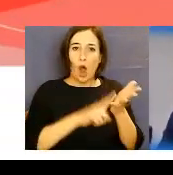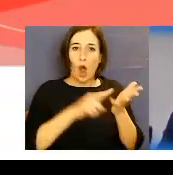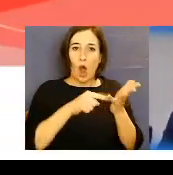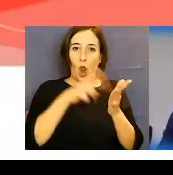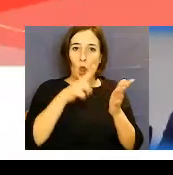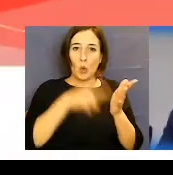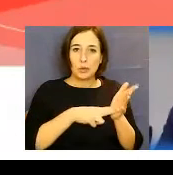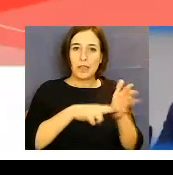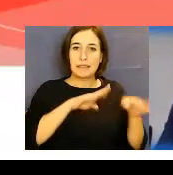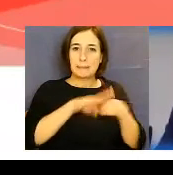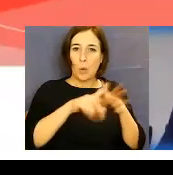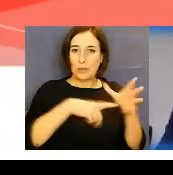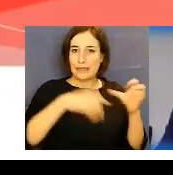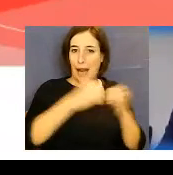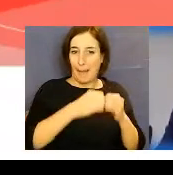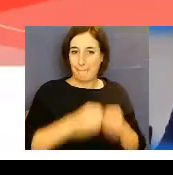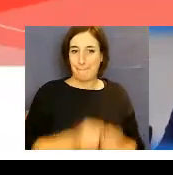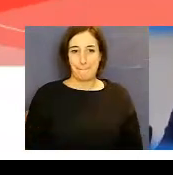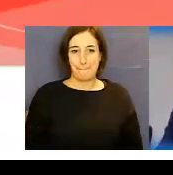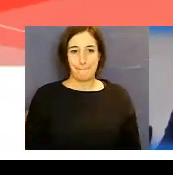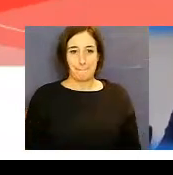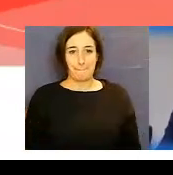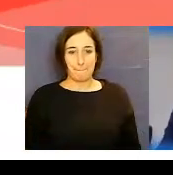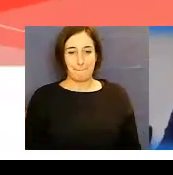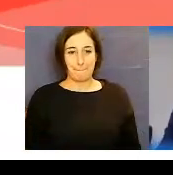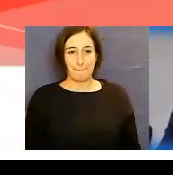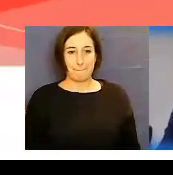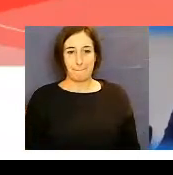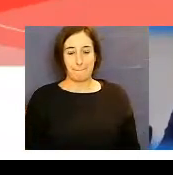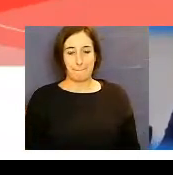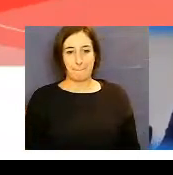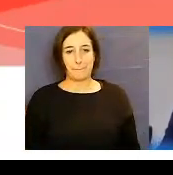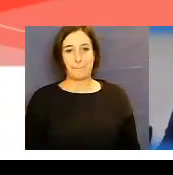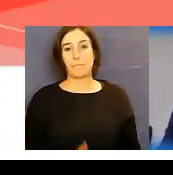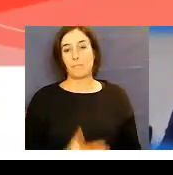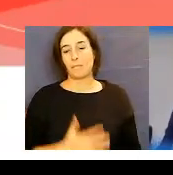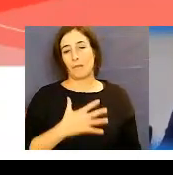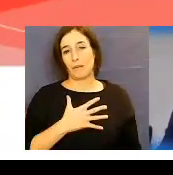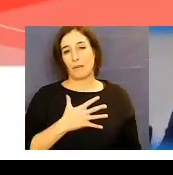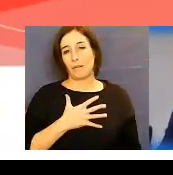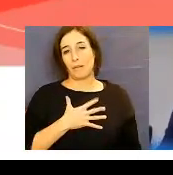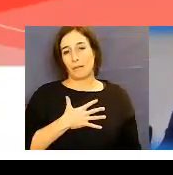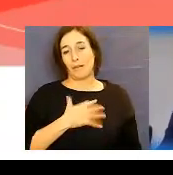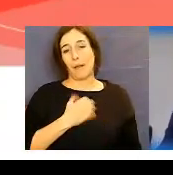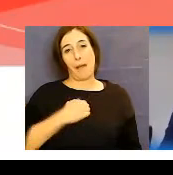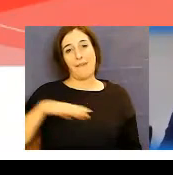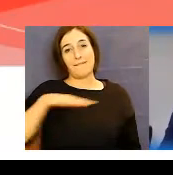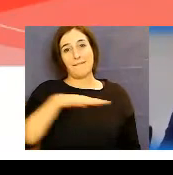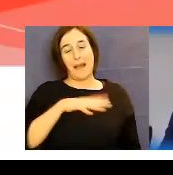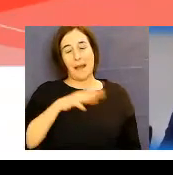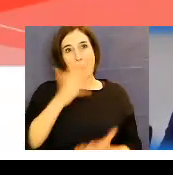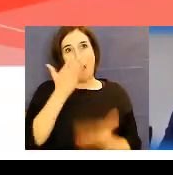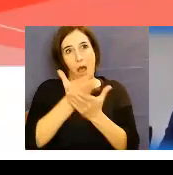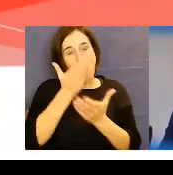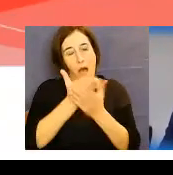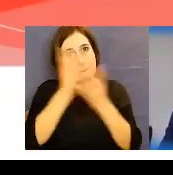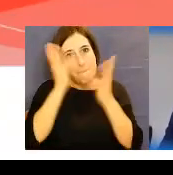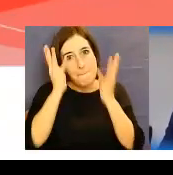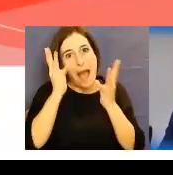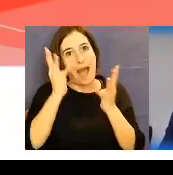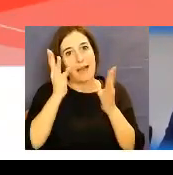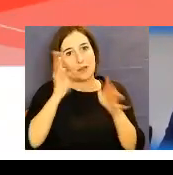context, I come from a very sports mad family. My grandfather arrived